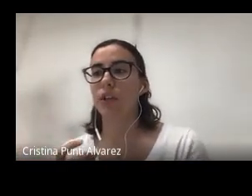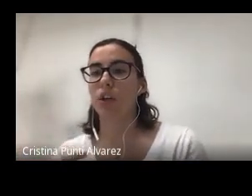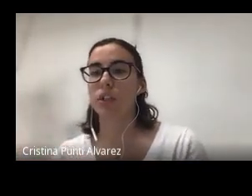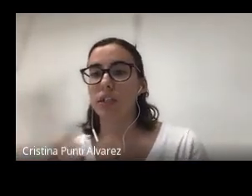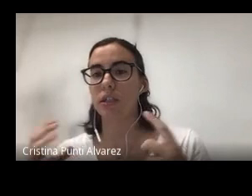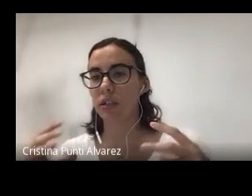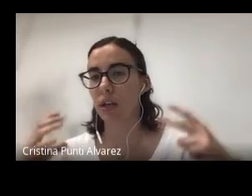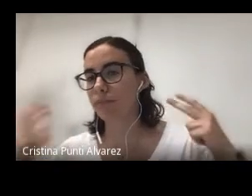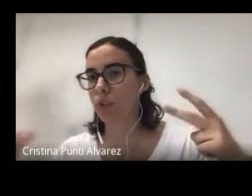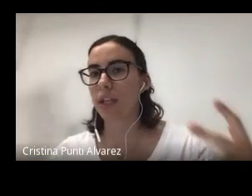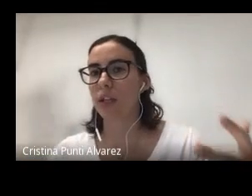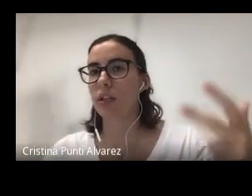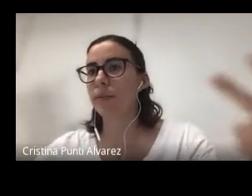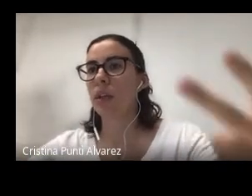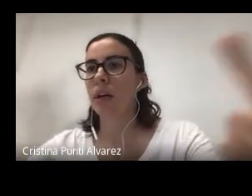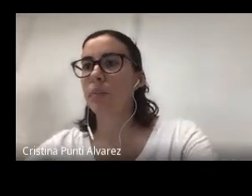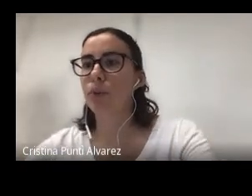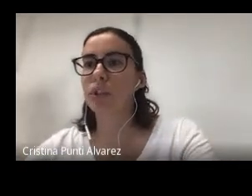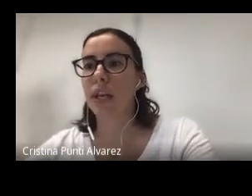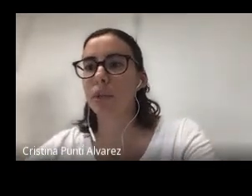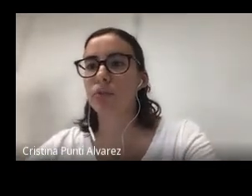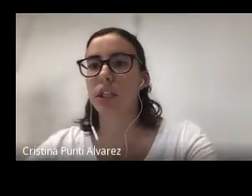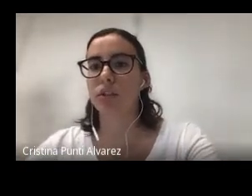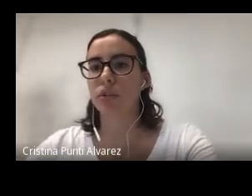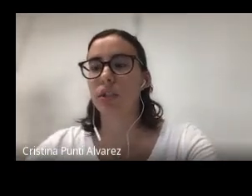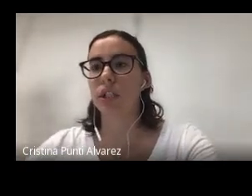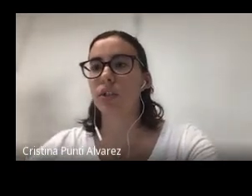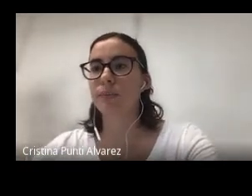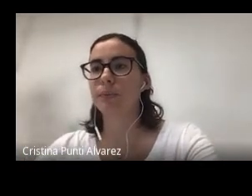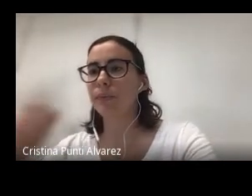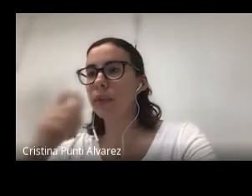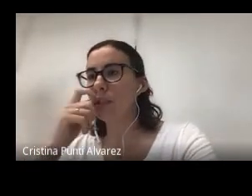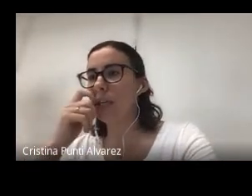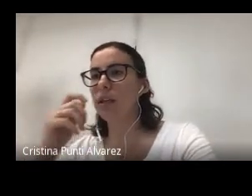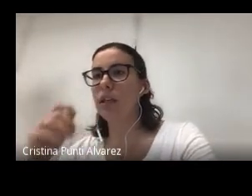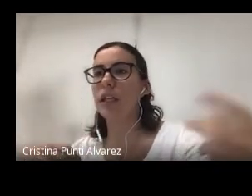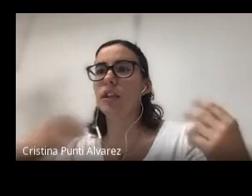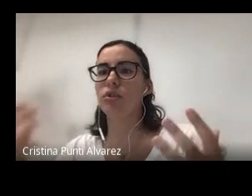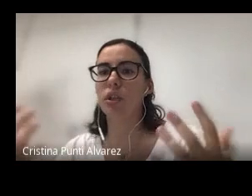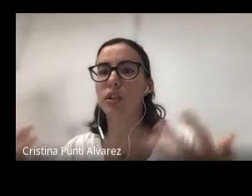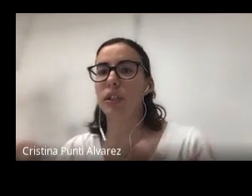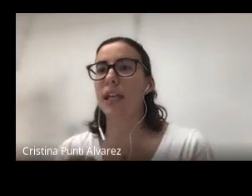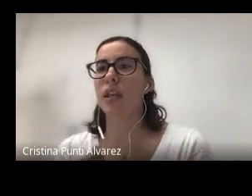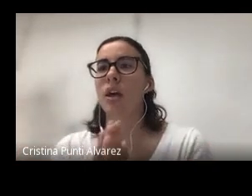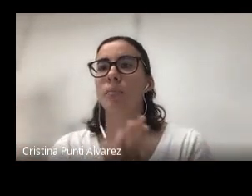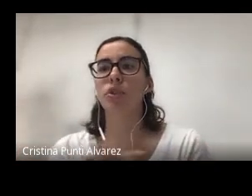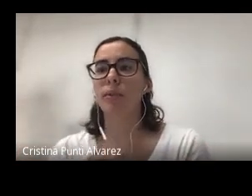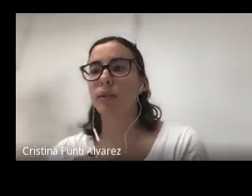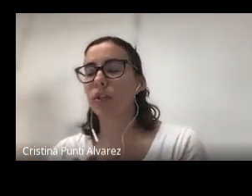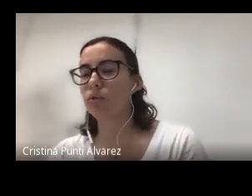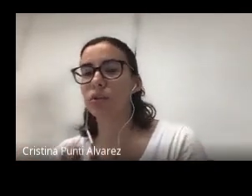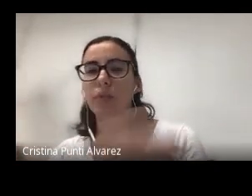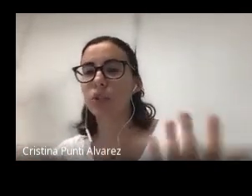of hearing loss. That's quite an important number to take into consideration. Then, in addition to that,